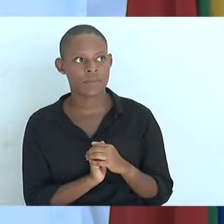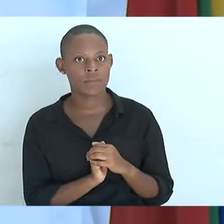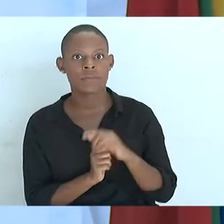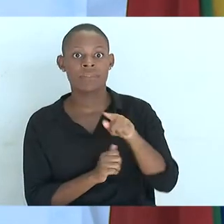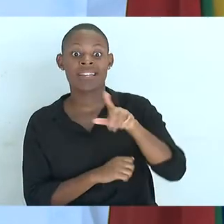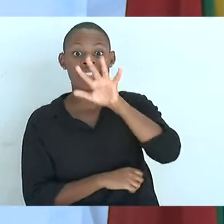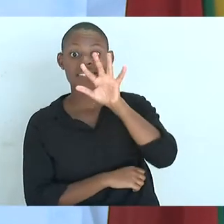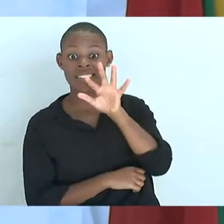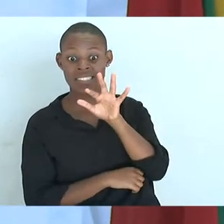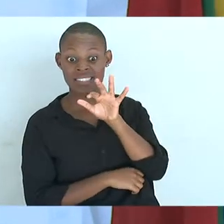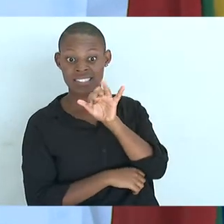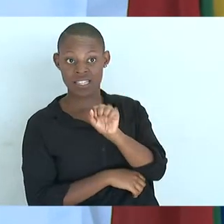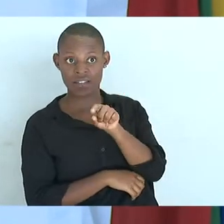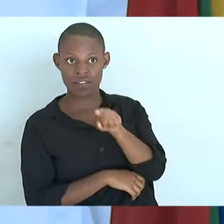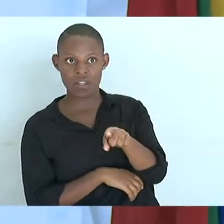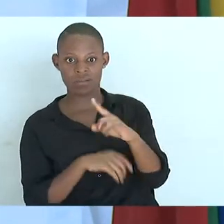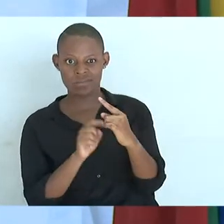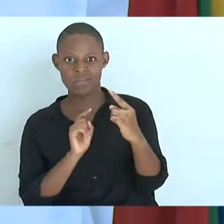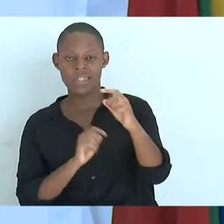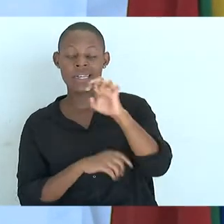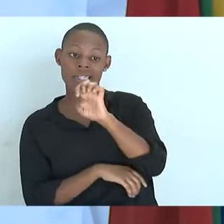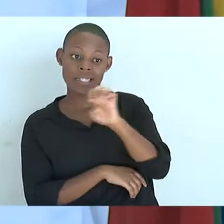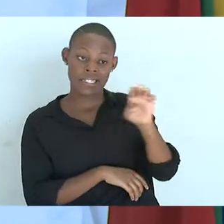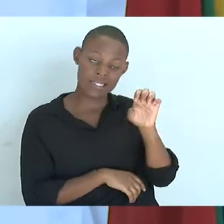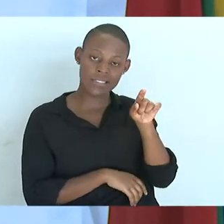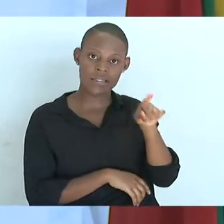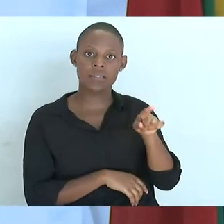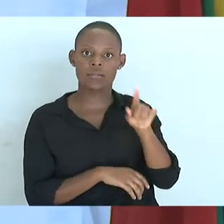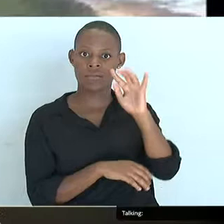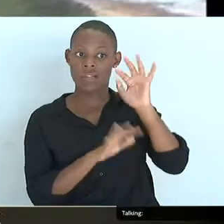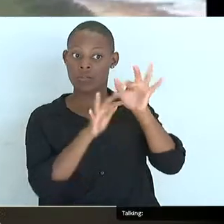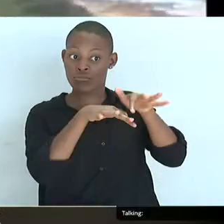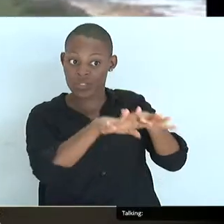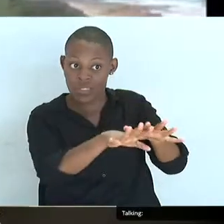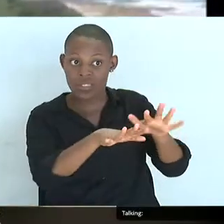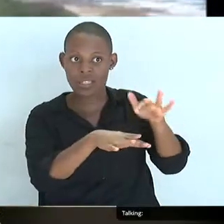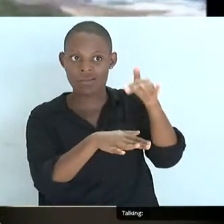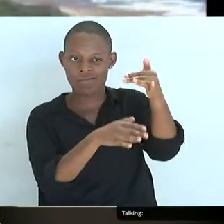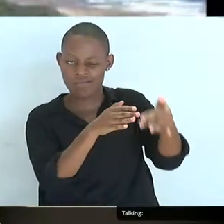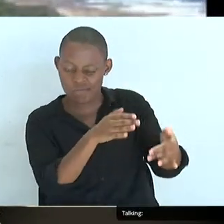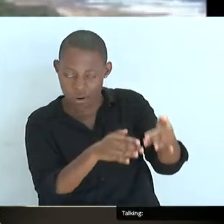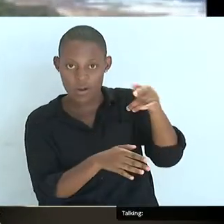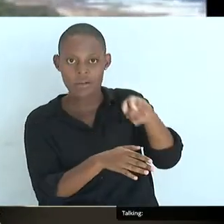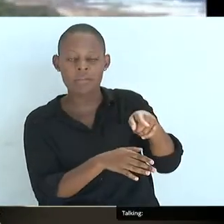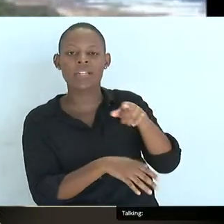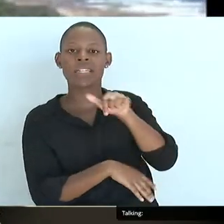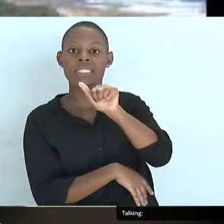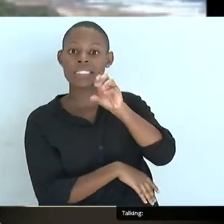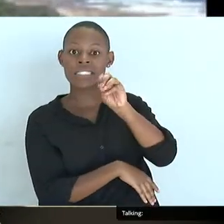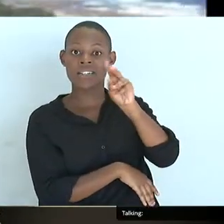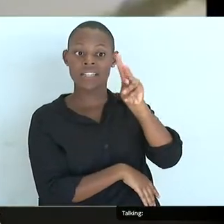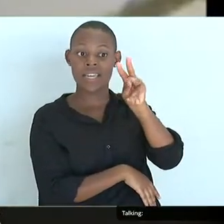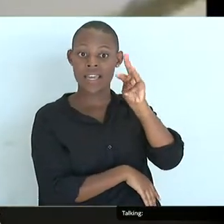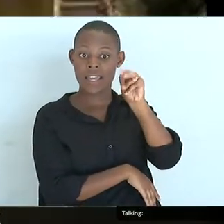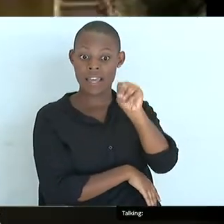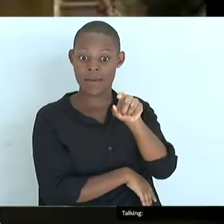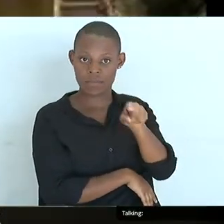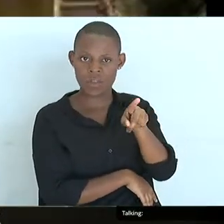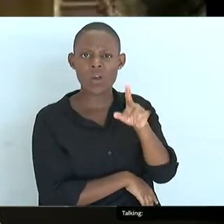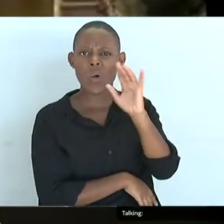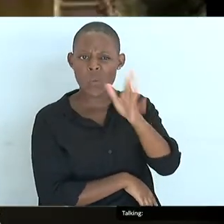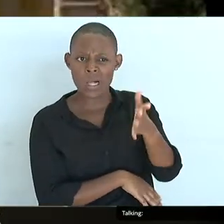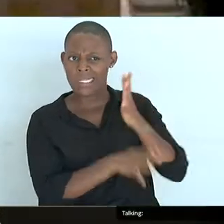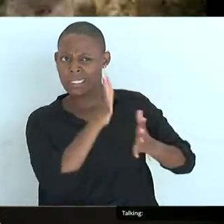South Africa's eastern seaboard is 600 kilometers of the strands of the country's unique history,